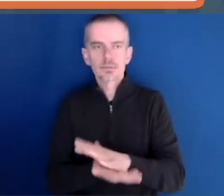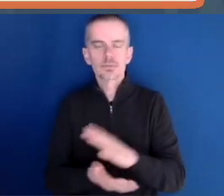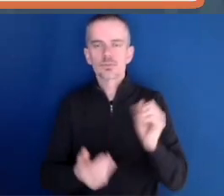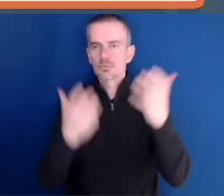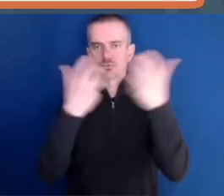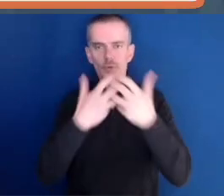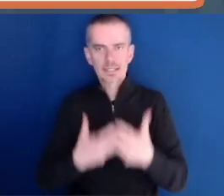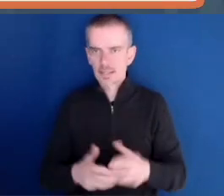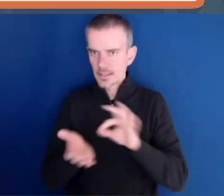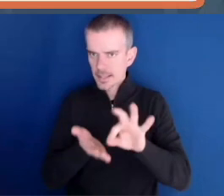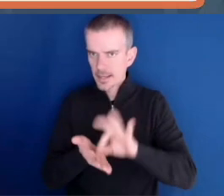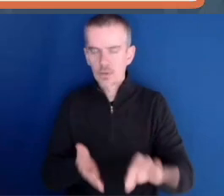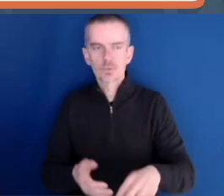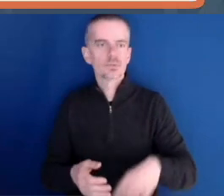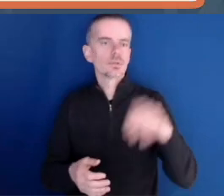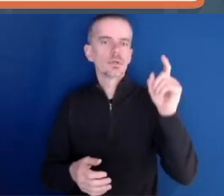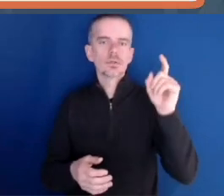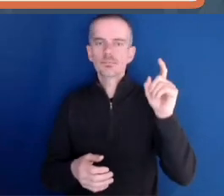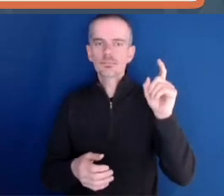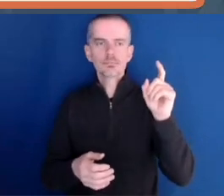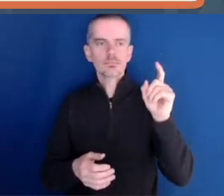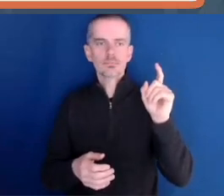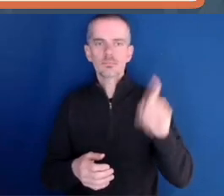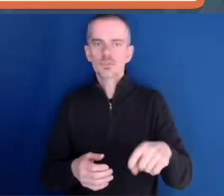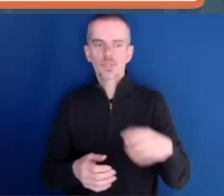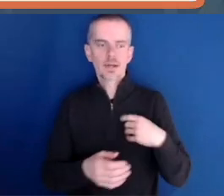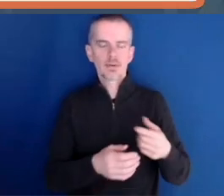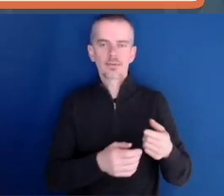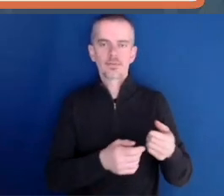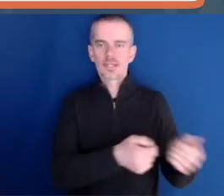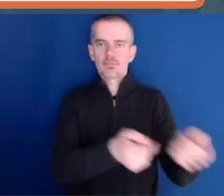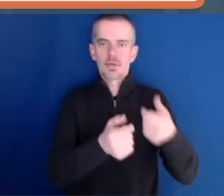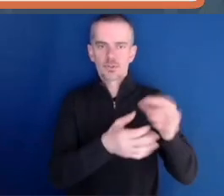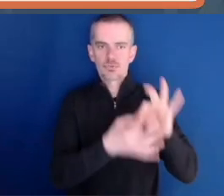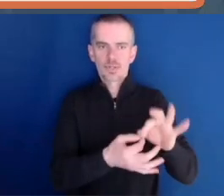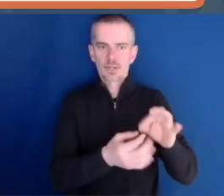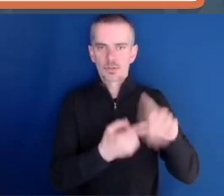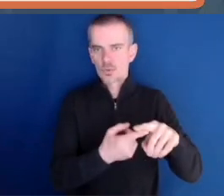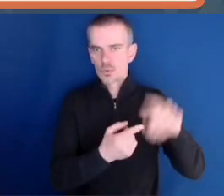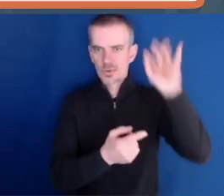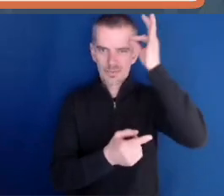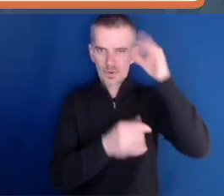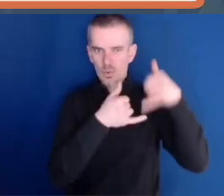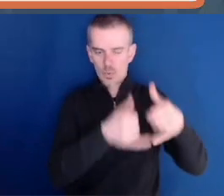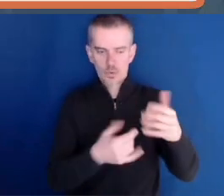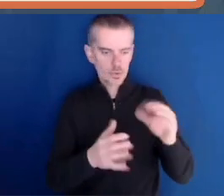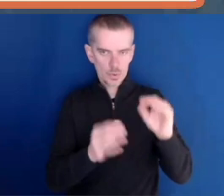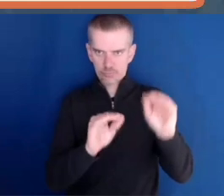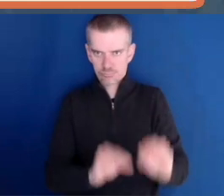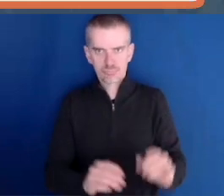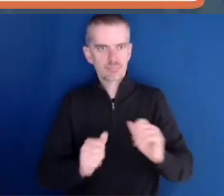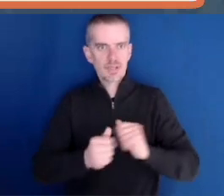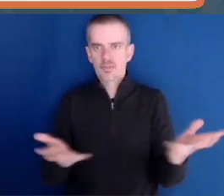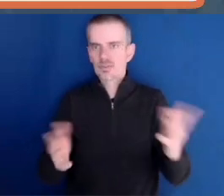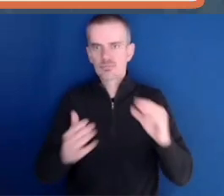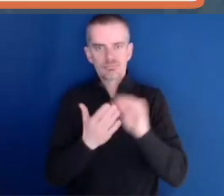reconciling accounts. You should be, putting together, the expenditures pertaining to a federal award before the audit begins, right? So along